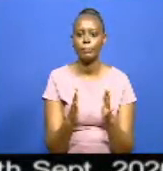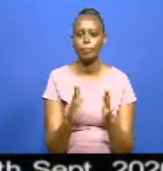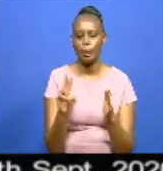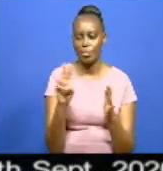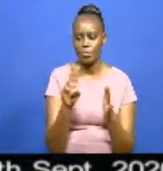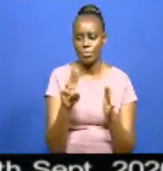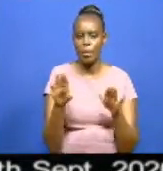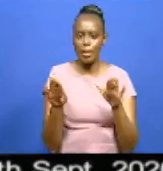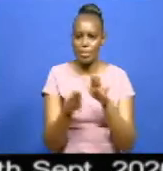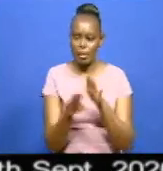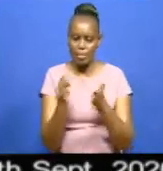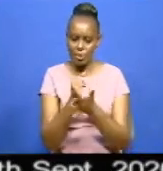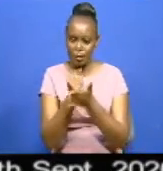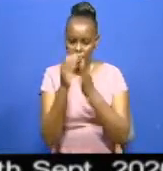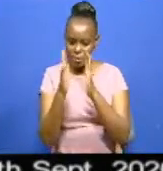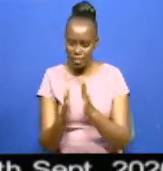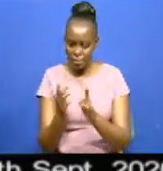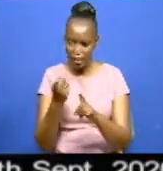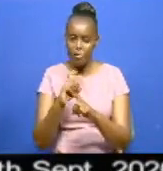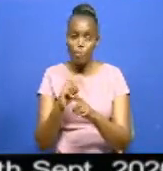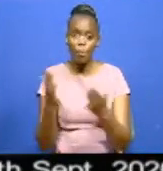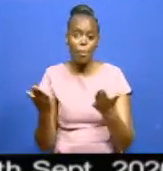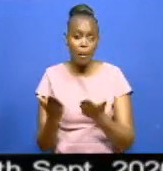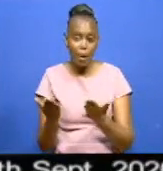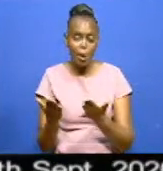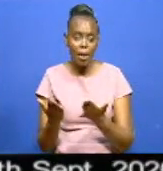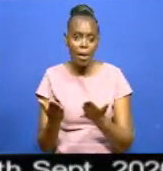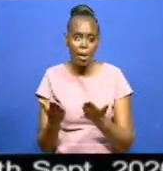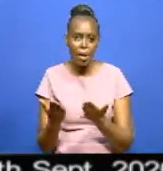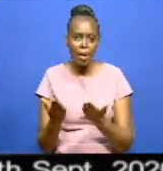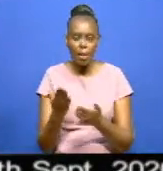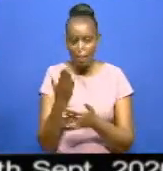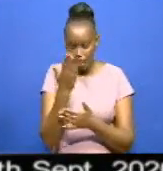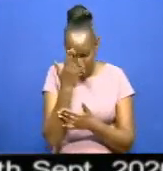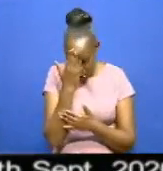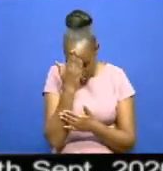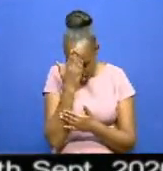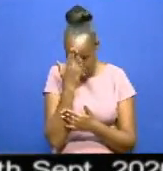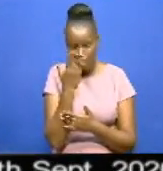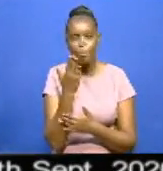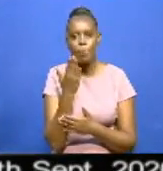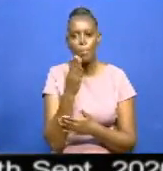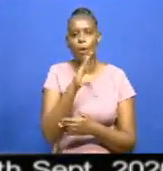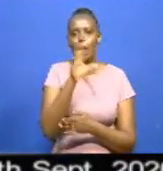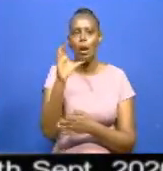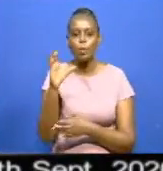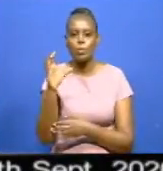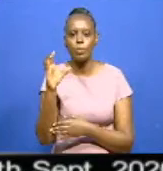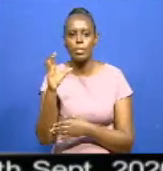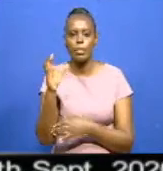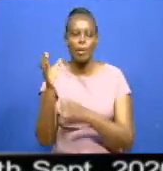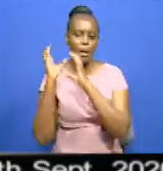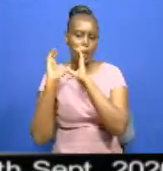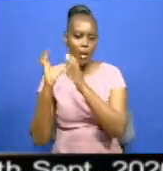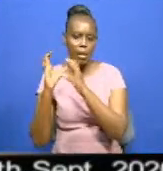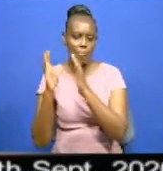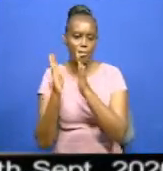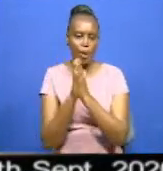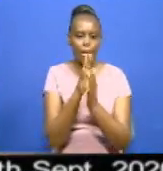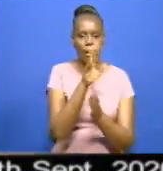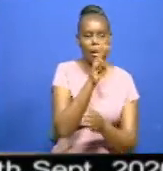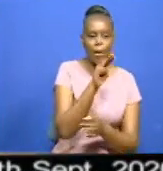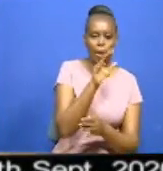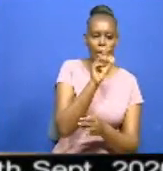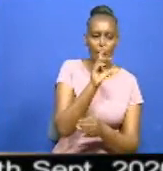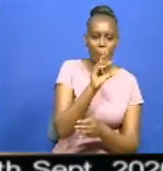assistant registrars come from very humble counties, the county of Kilifi and the county of Mandera. And this